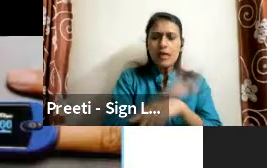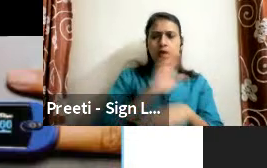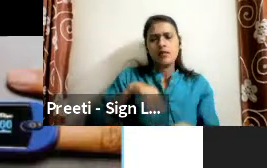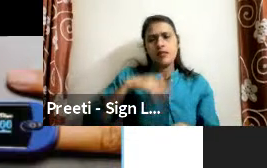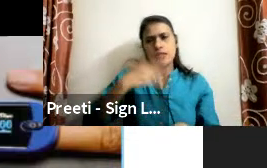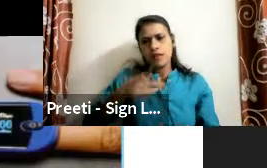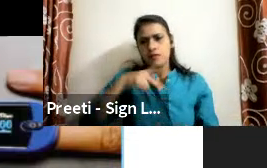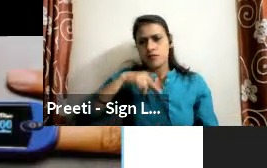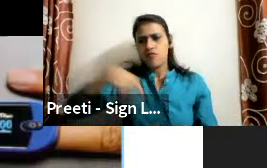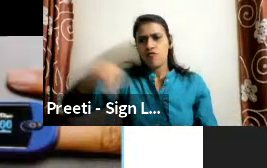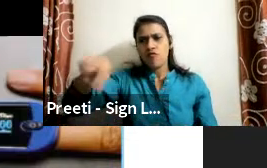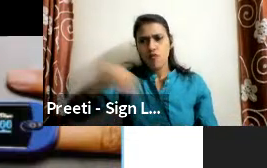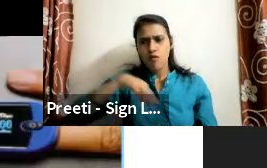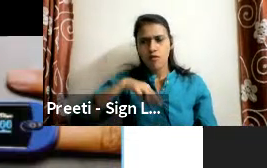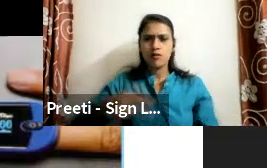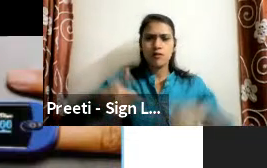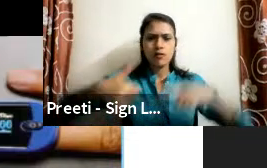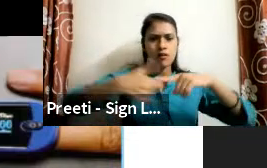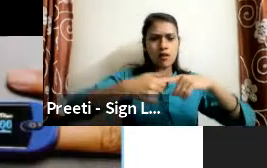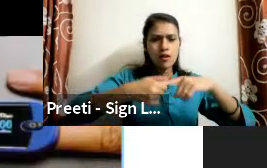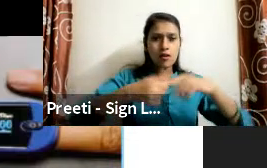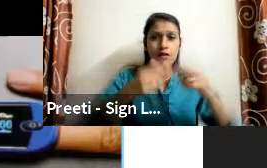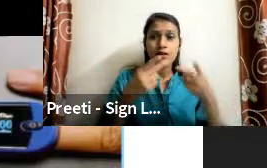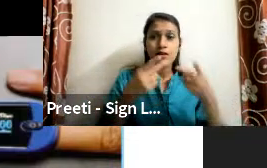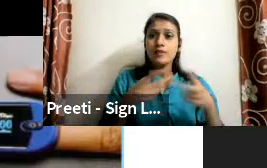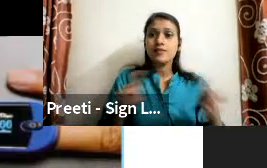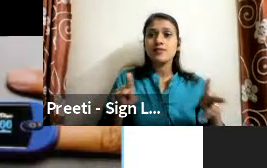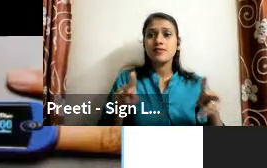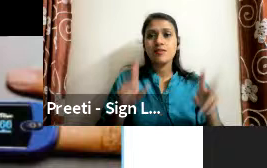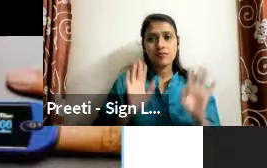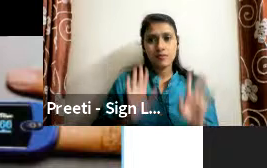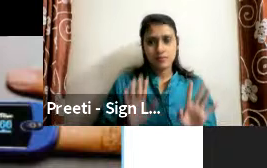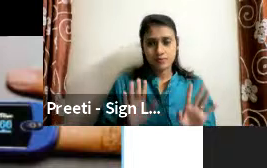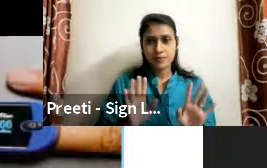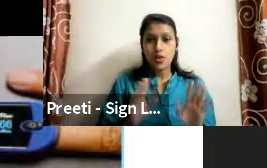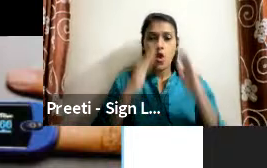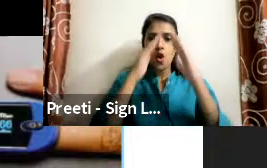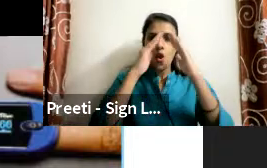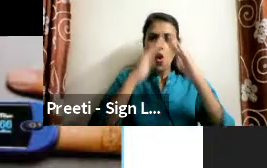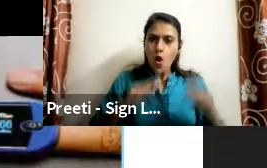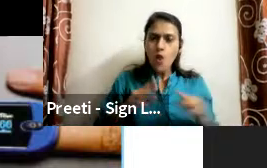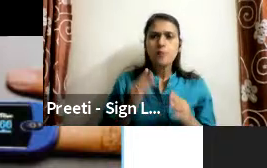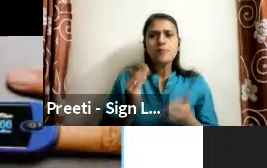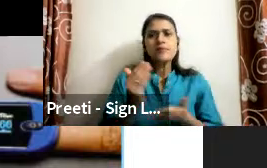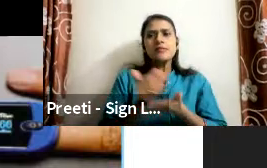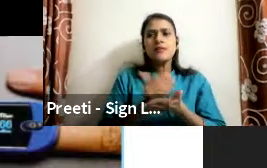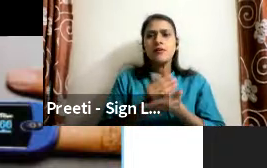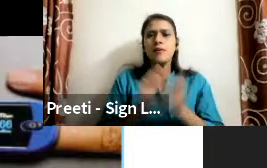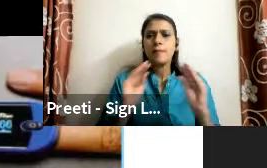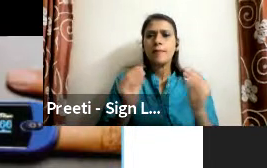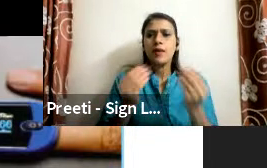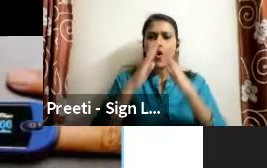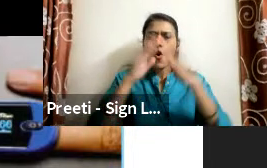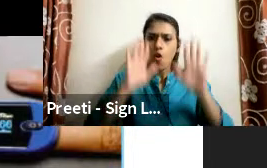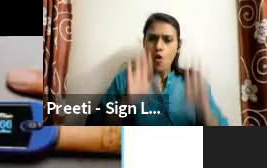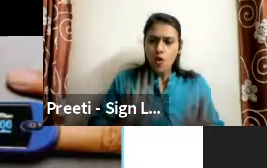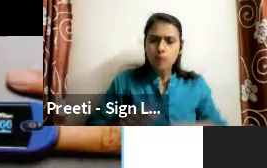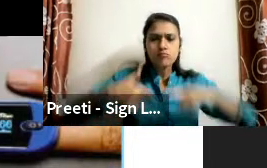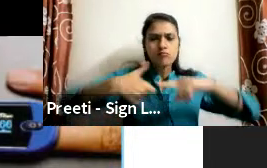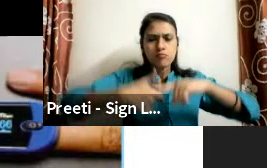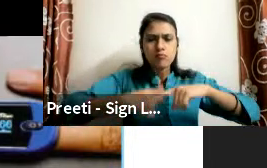also determine whether you are very safe at home or you may want to take further